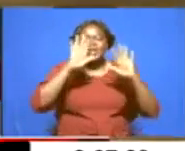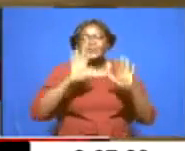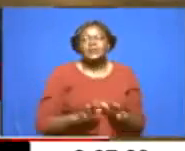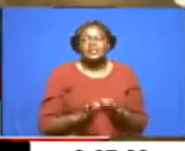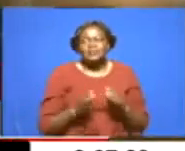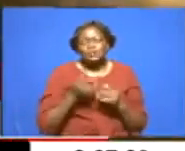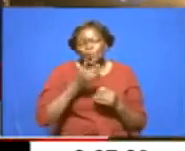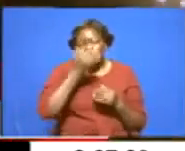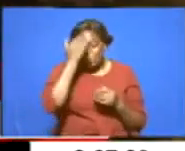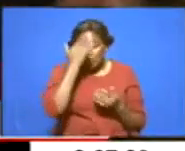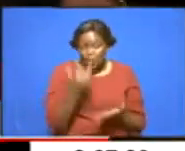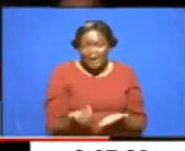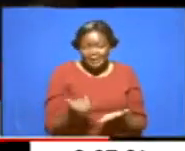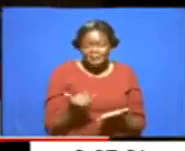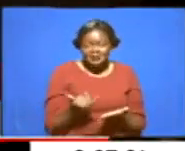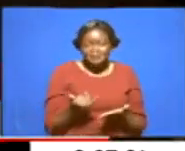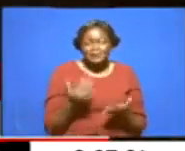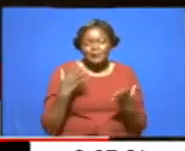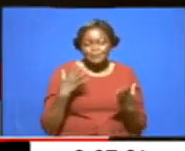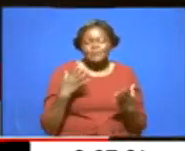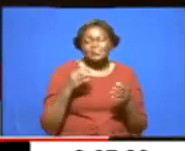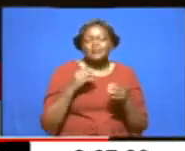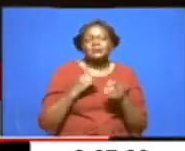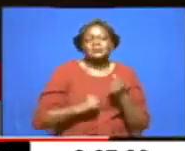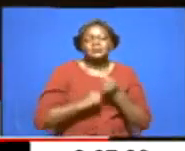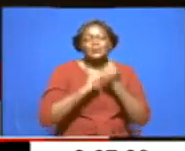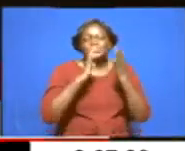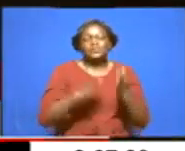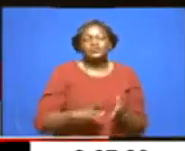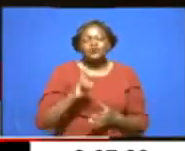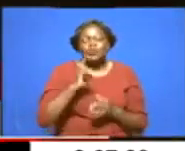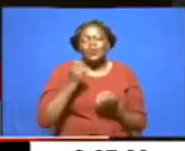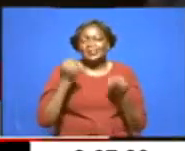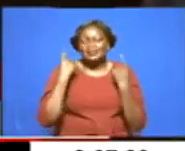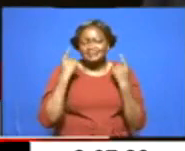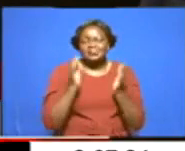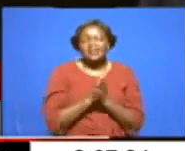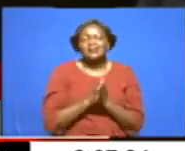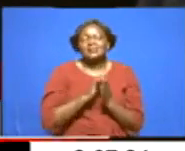it gives direction to his supporters as well as the Jubilee Party, Tom.